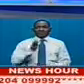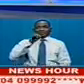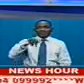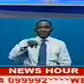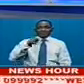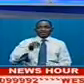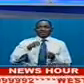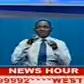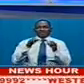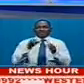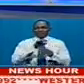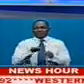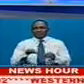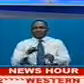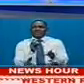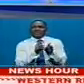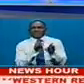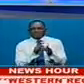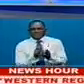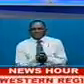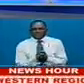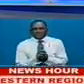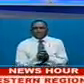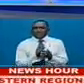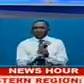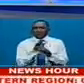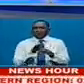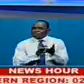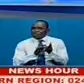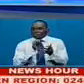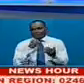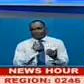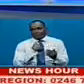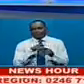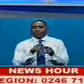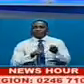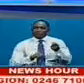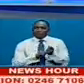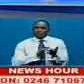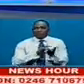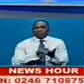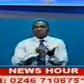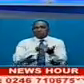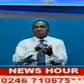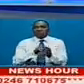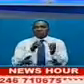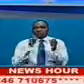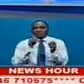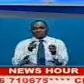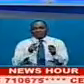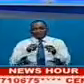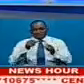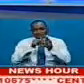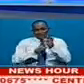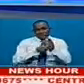Cerebral palsy is a leading cause of childhood disability. There is no cure for it, but supportive treatment,